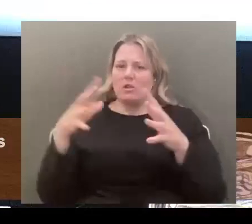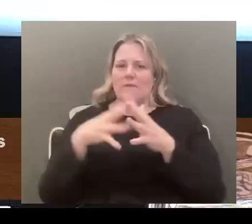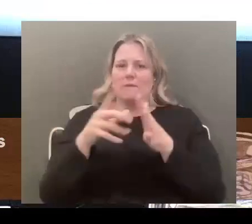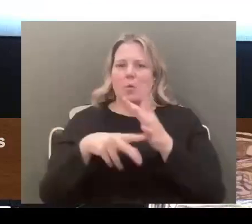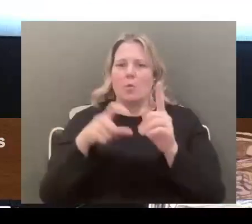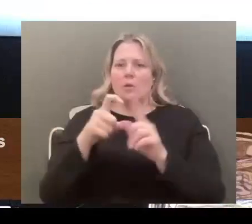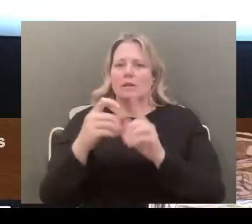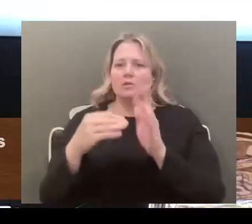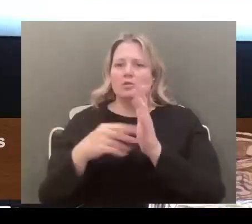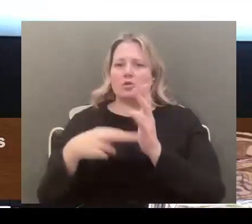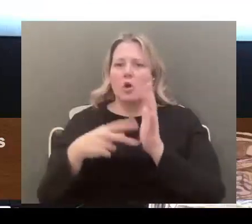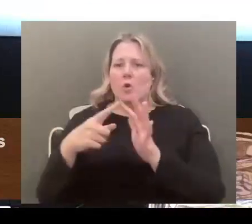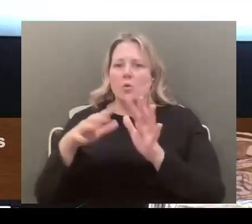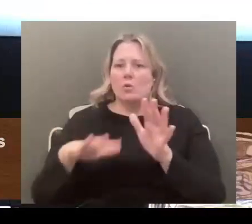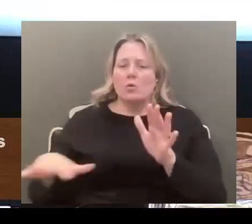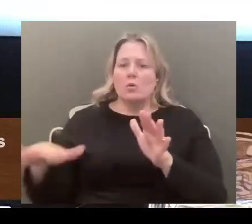Commissioner,